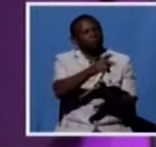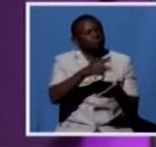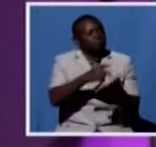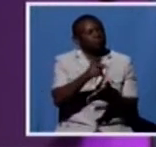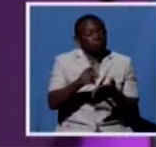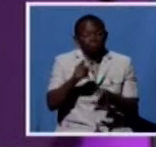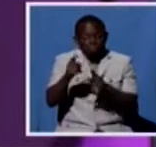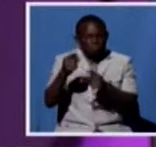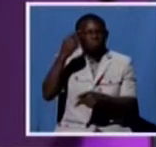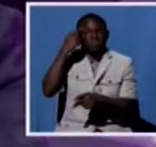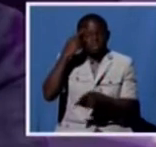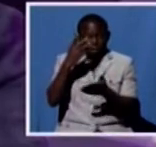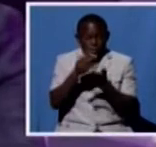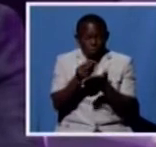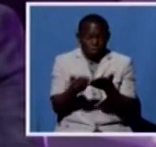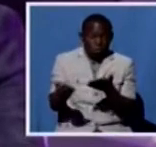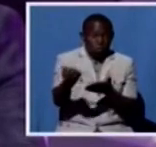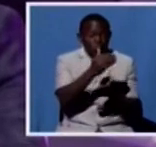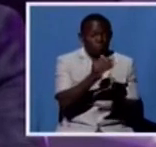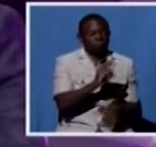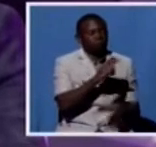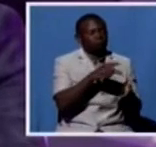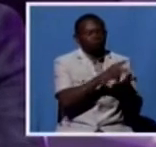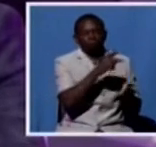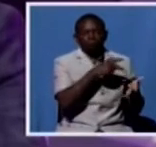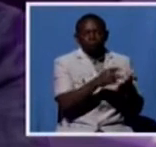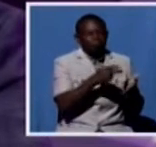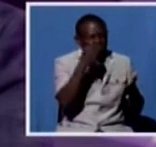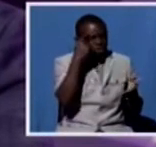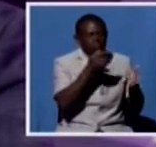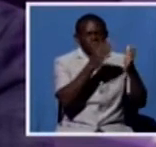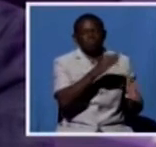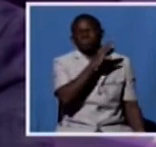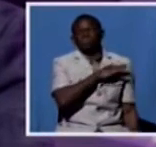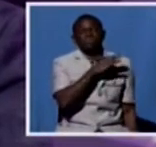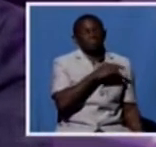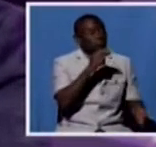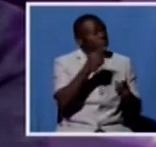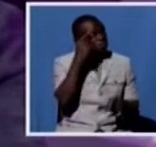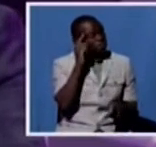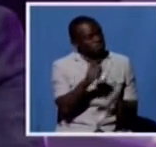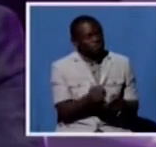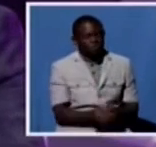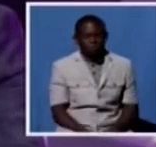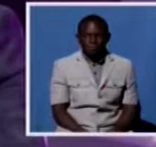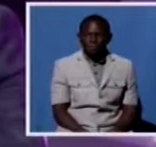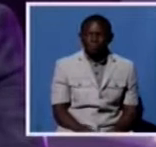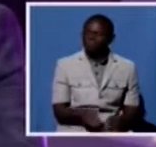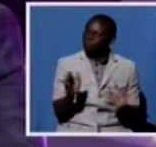servants. No. And I can assure you, we get, that's why I'm saying we've